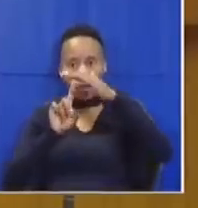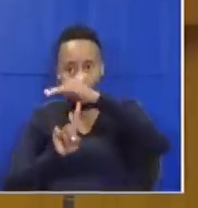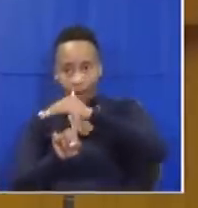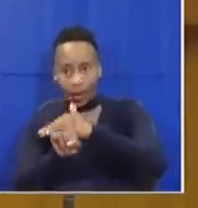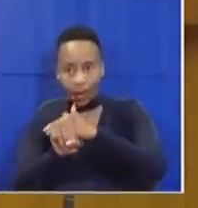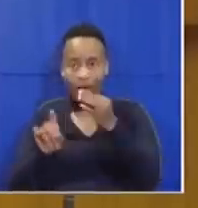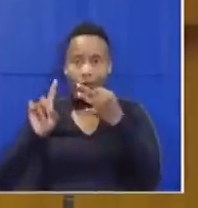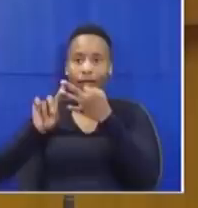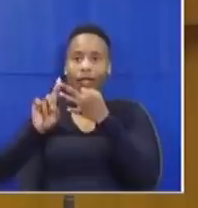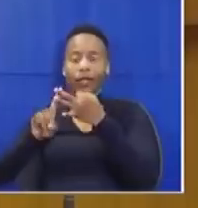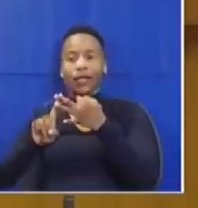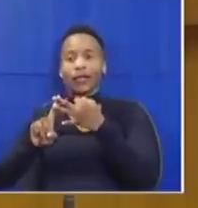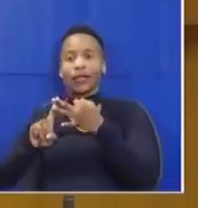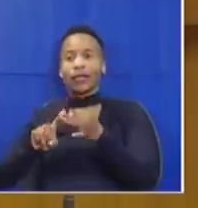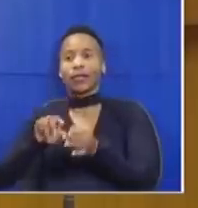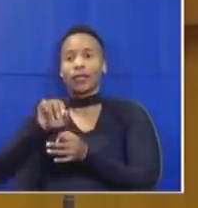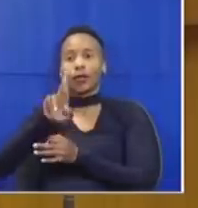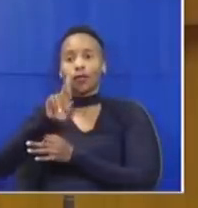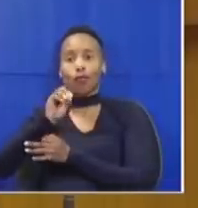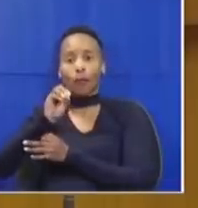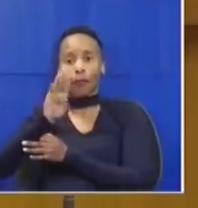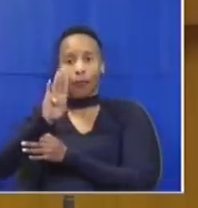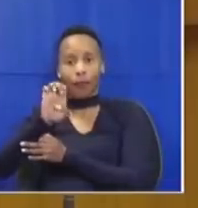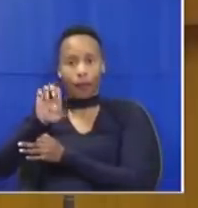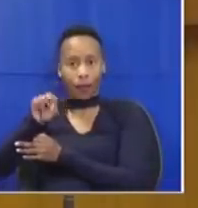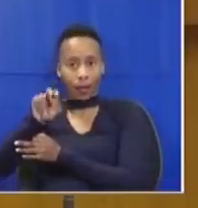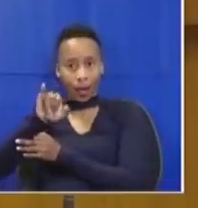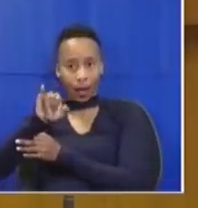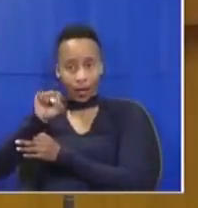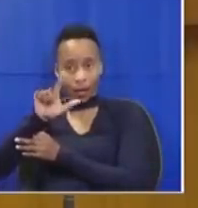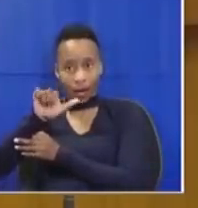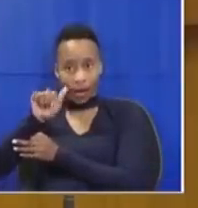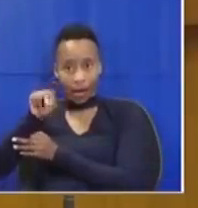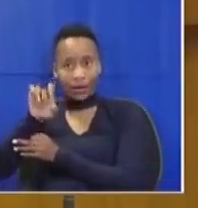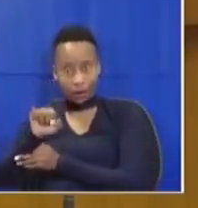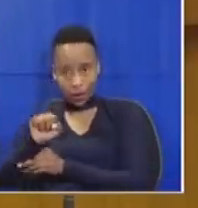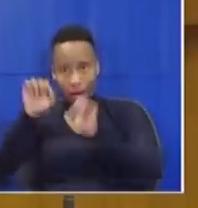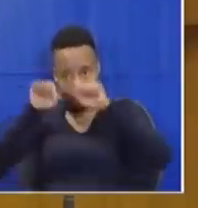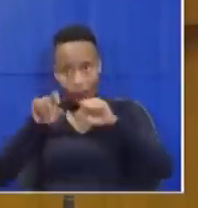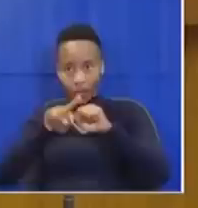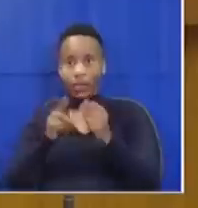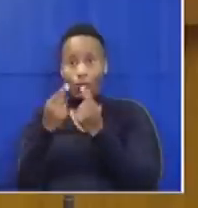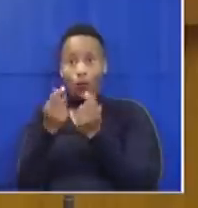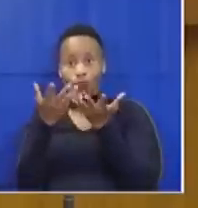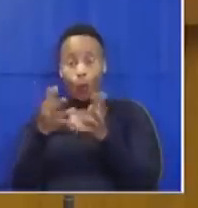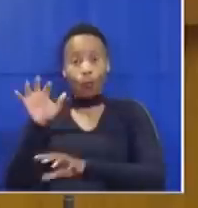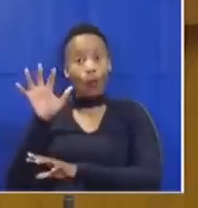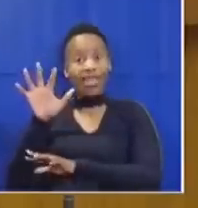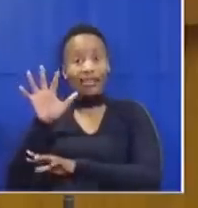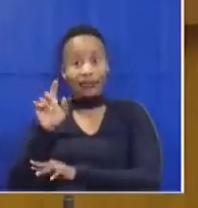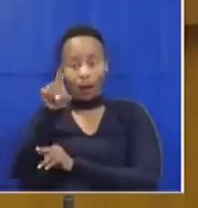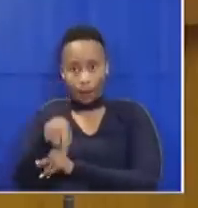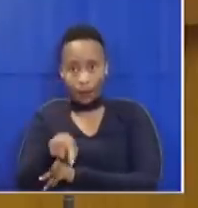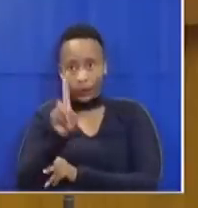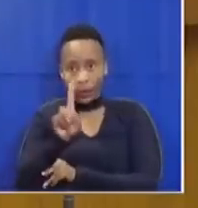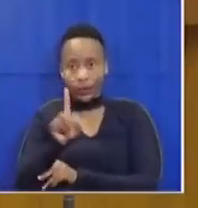you struggle for a just cause, you must do so in a disciplined fashion. So it